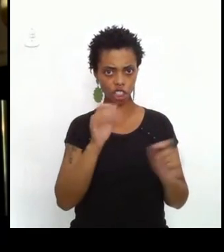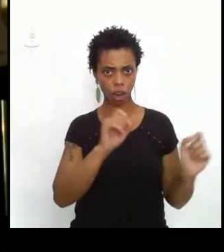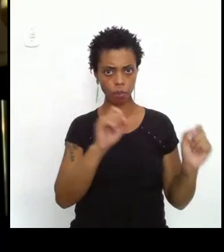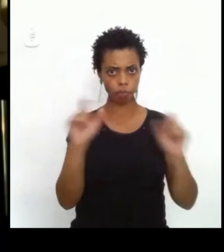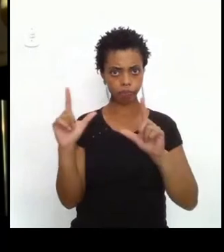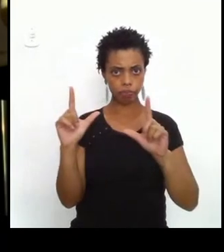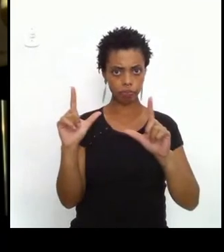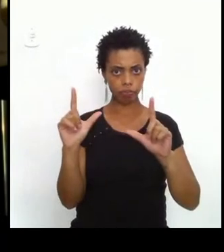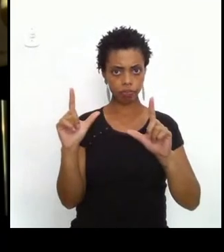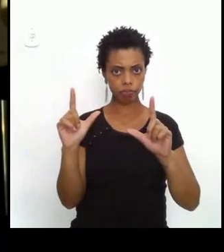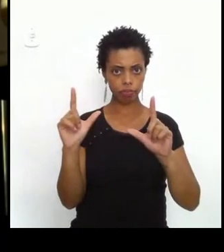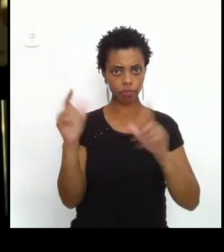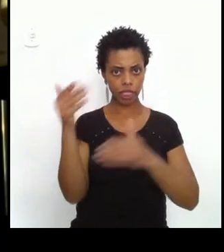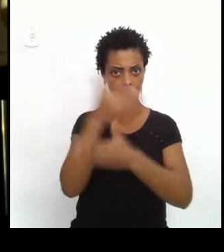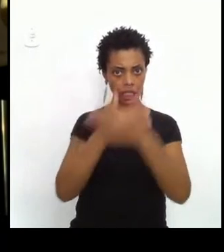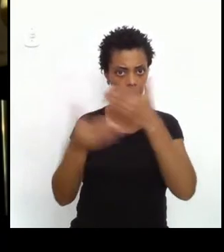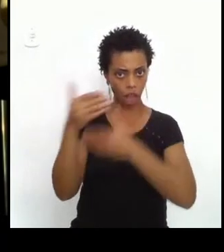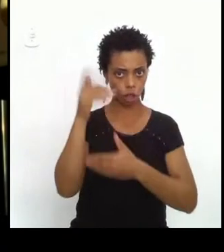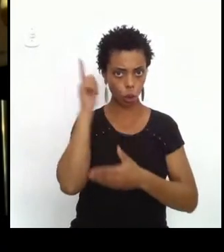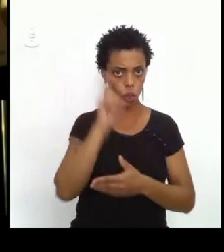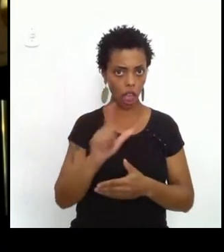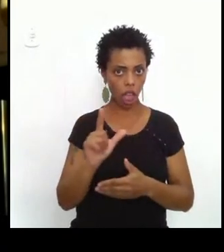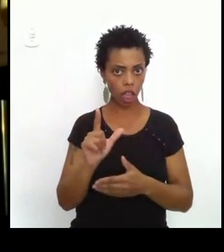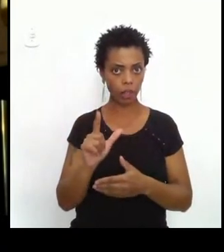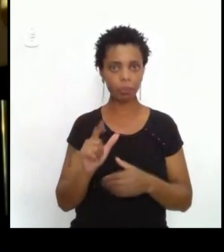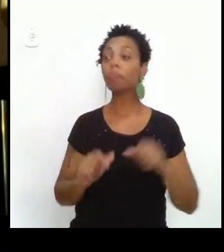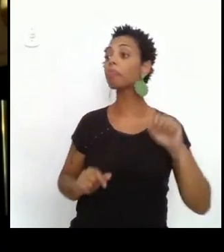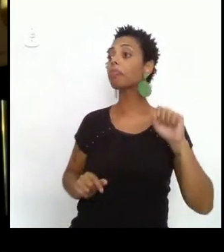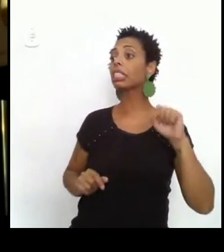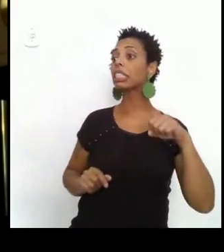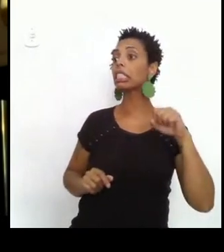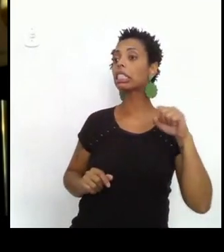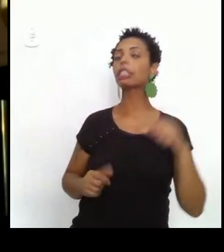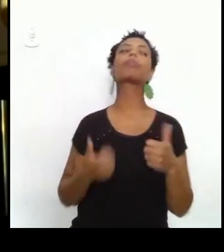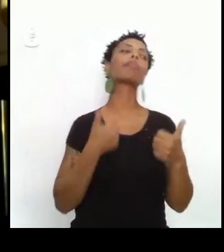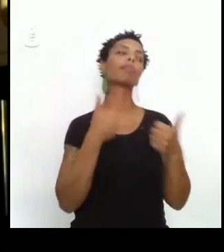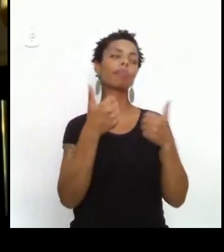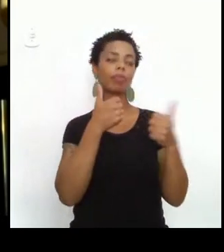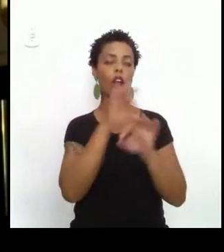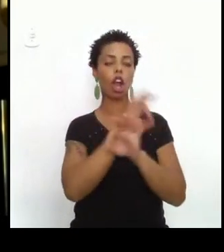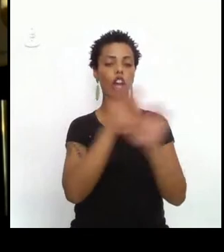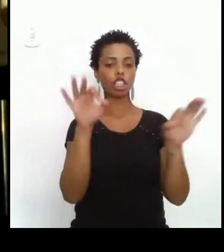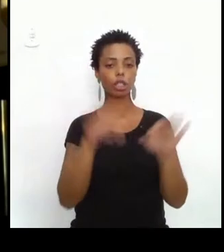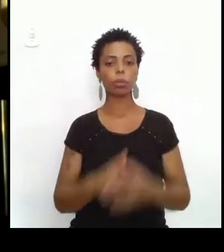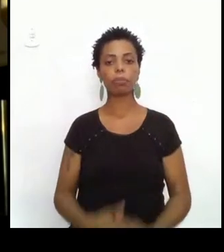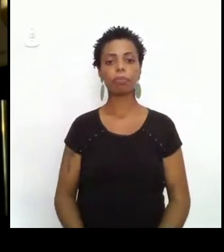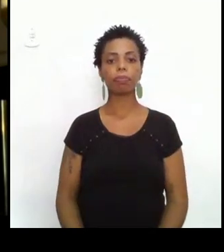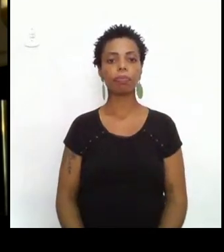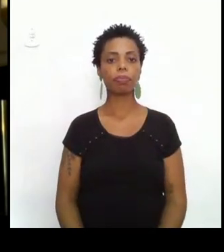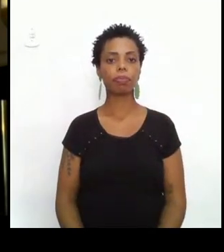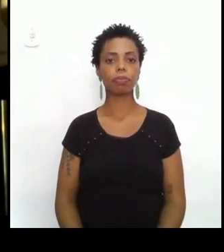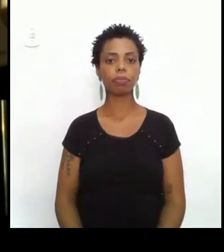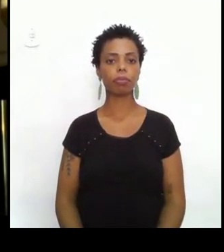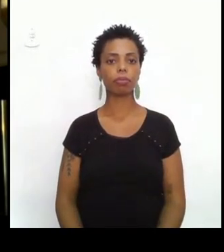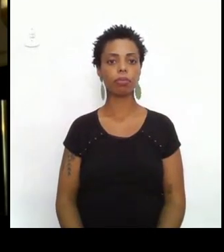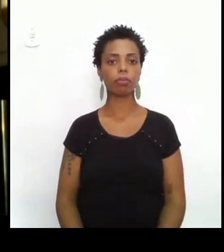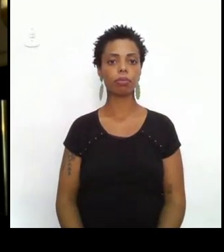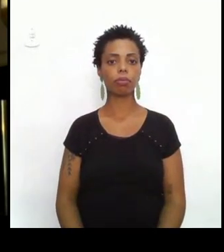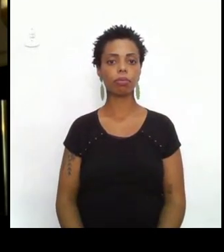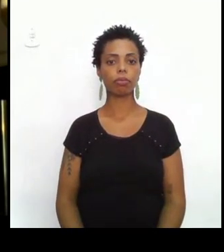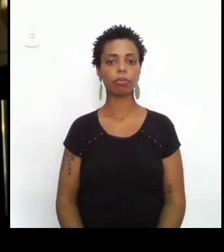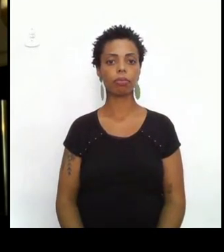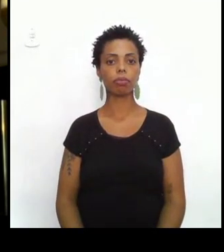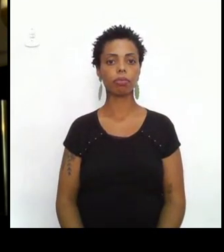G1 eu sou a abinee